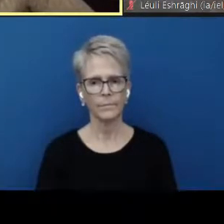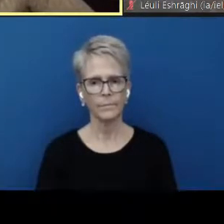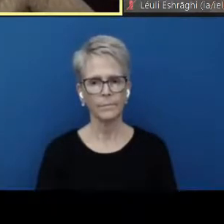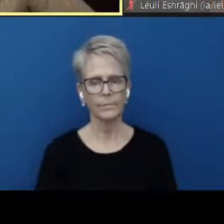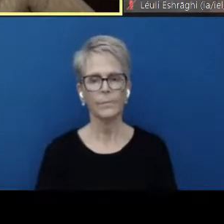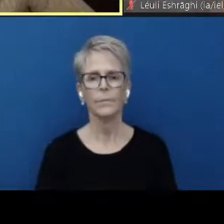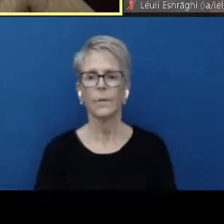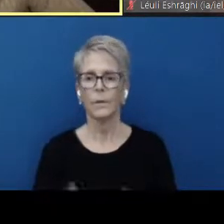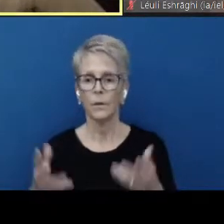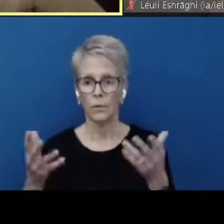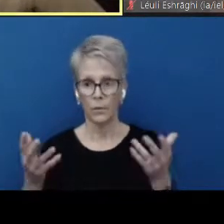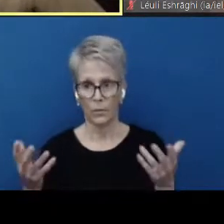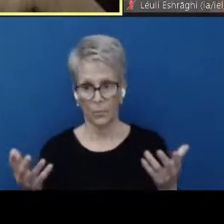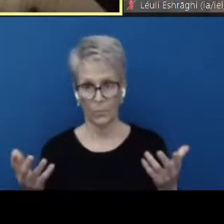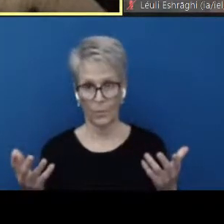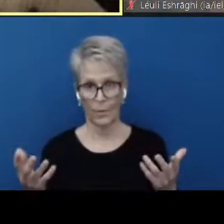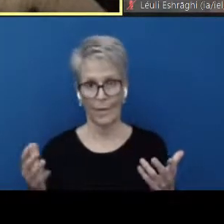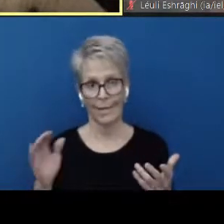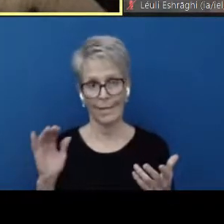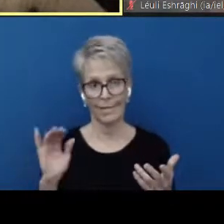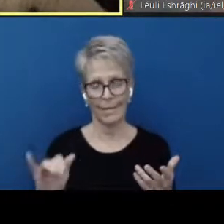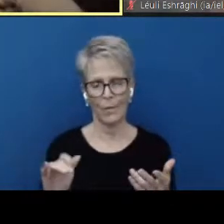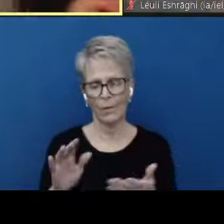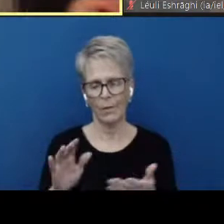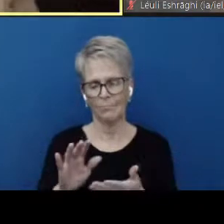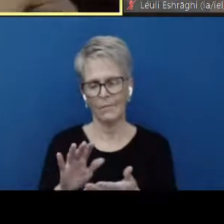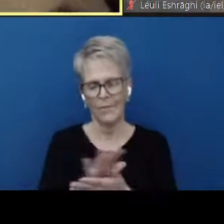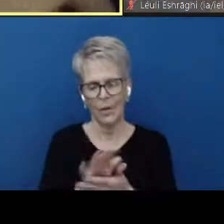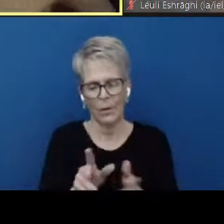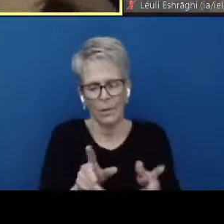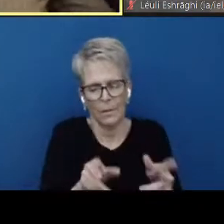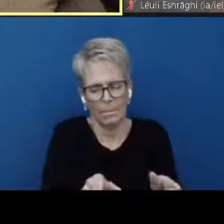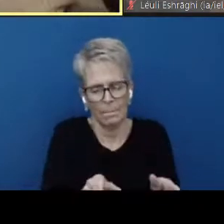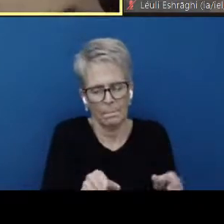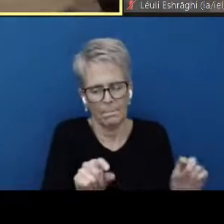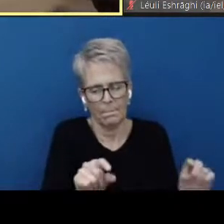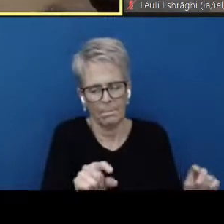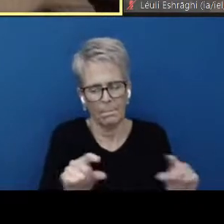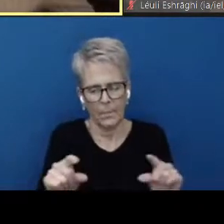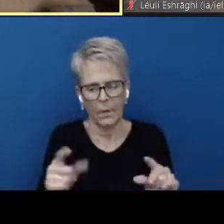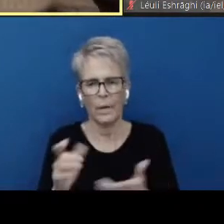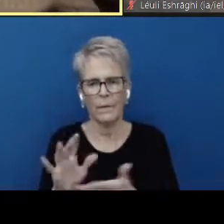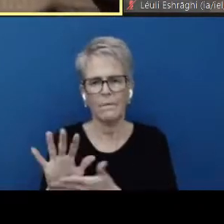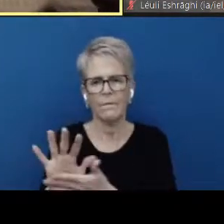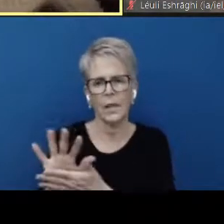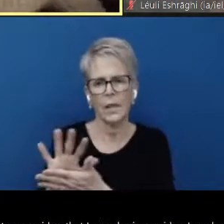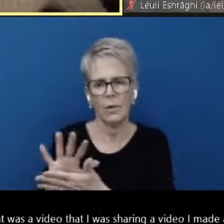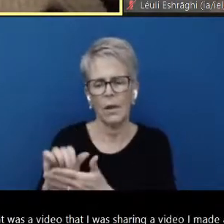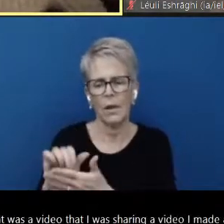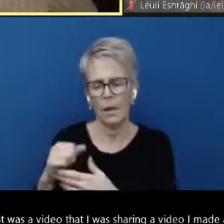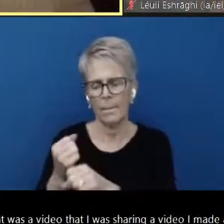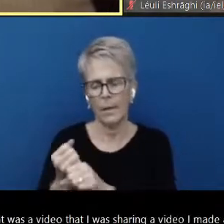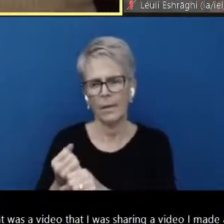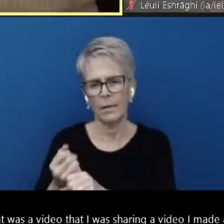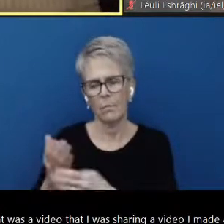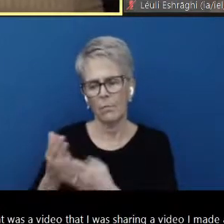So that was a video clip that I was sharing of a video I made as part of a